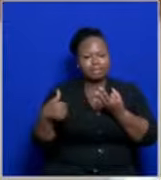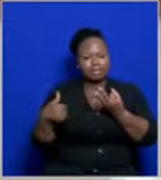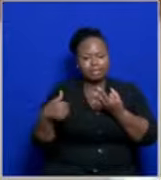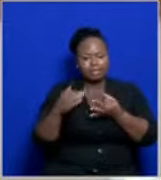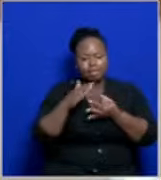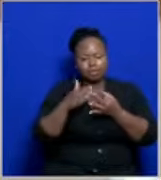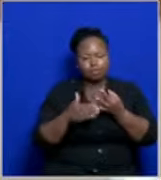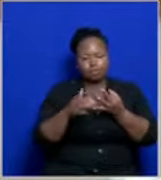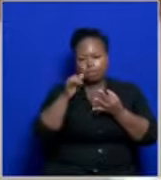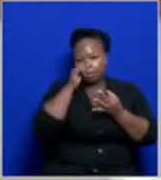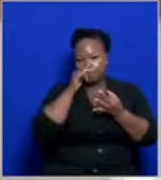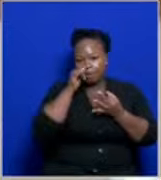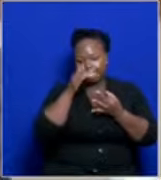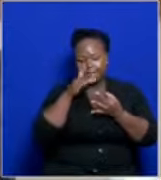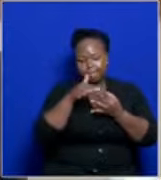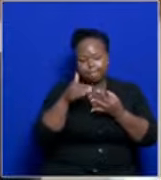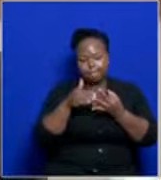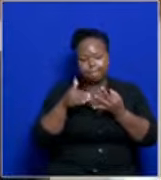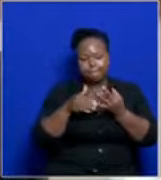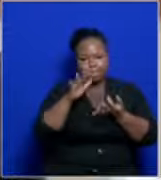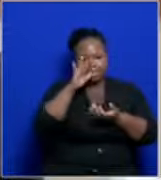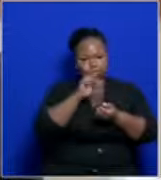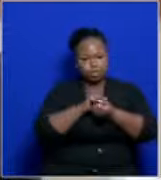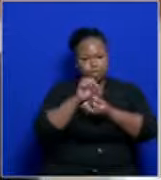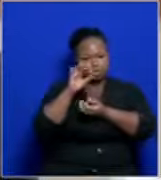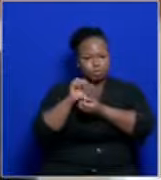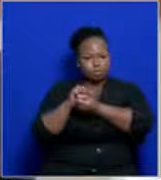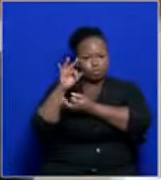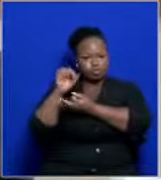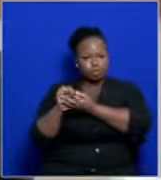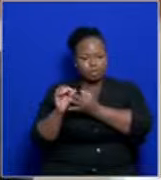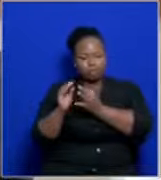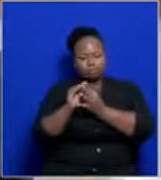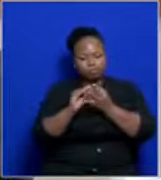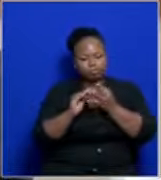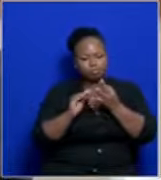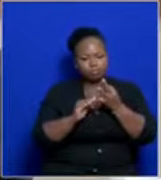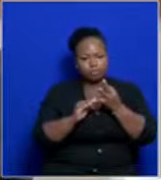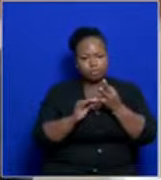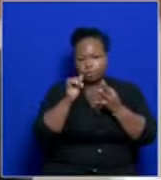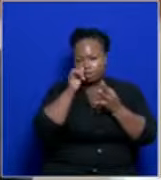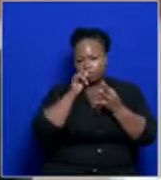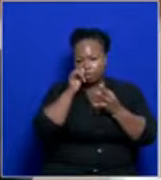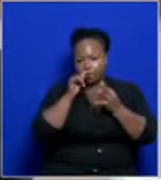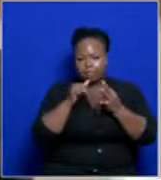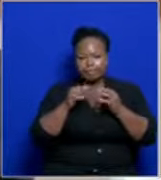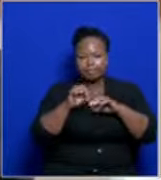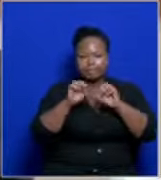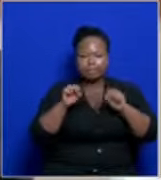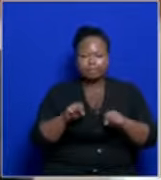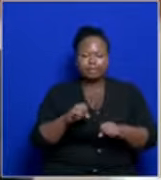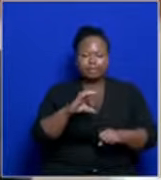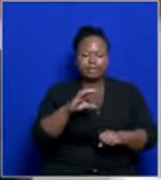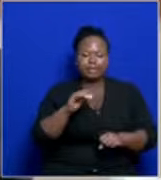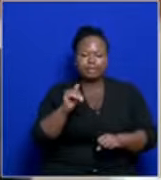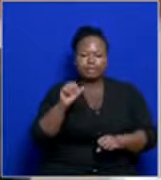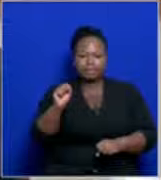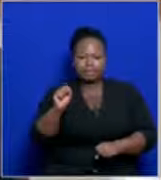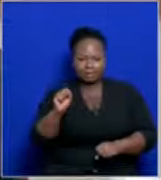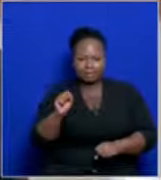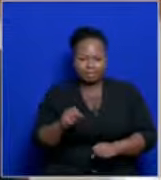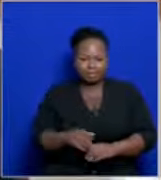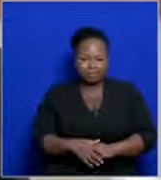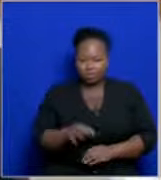as recorded in the SAPS crime administration system. Now can we just quickly go